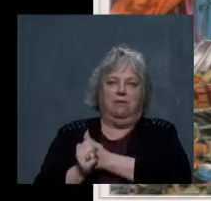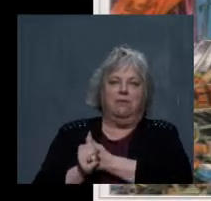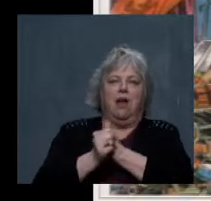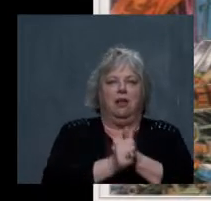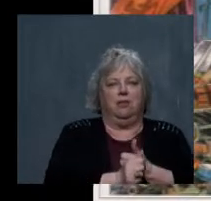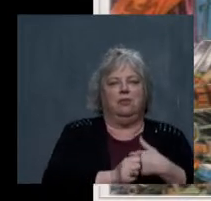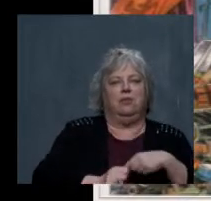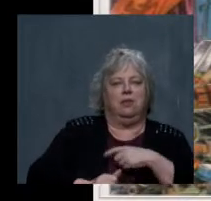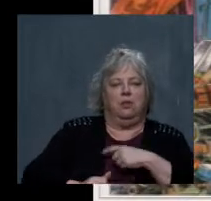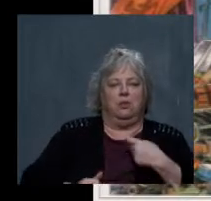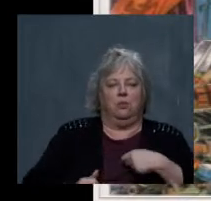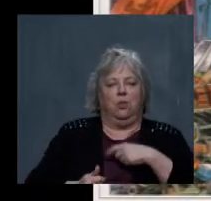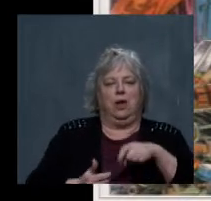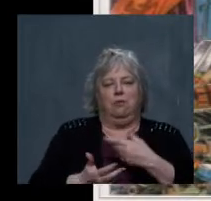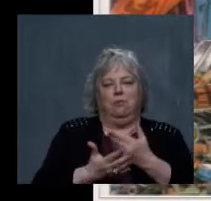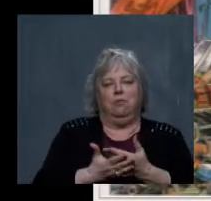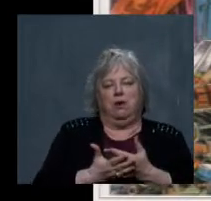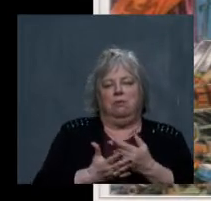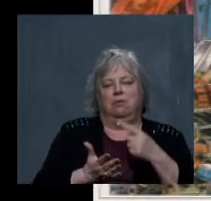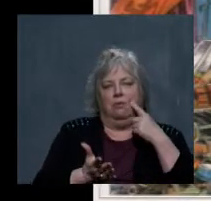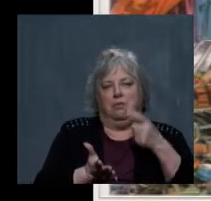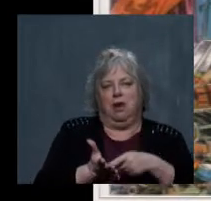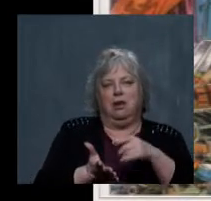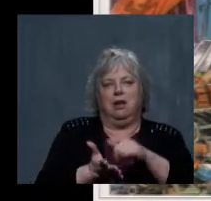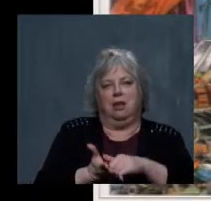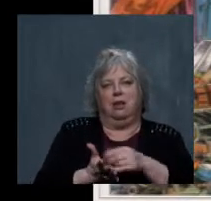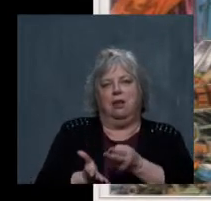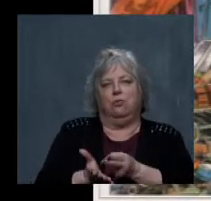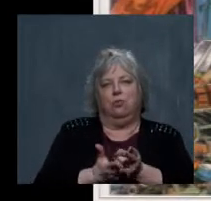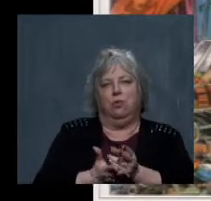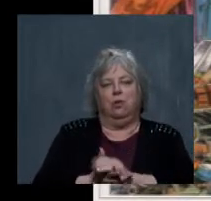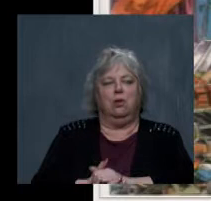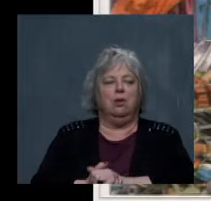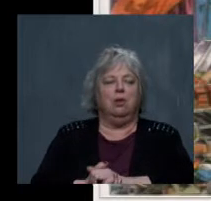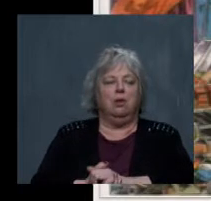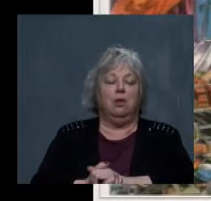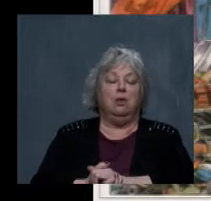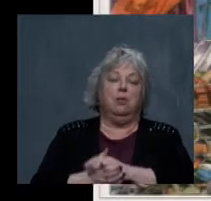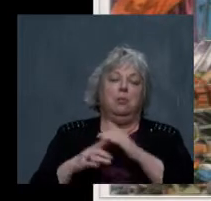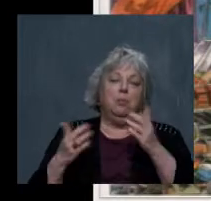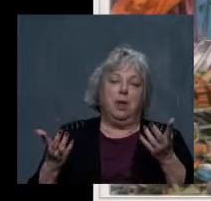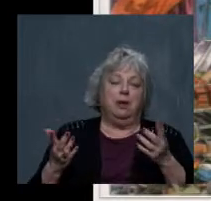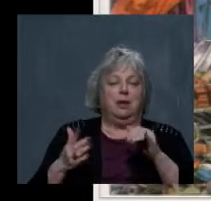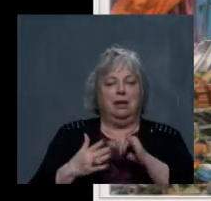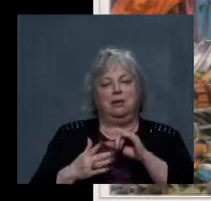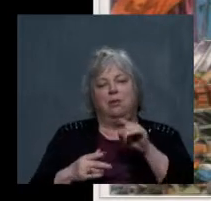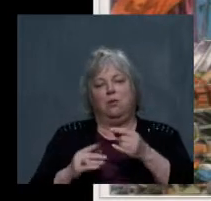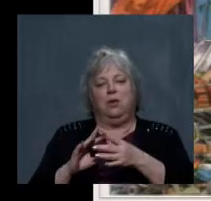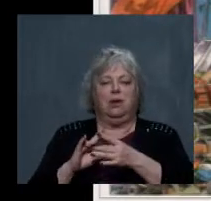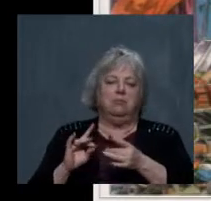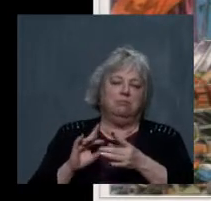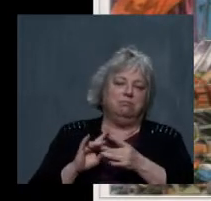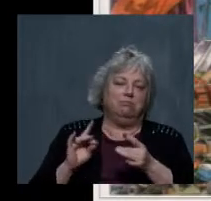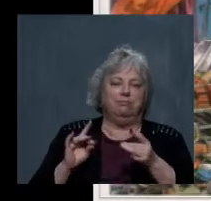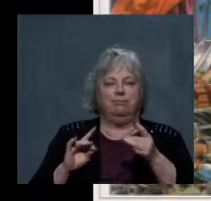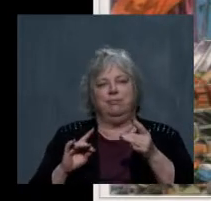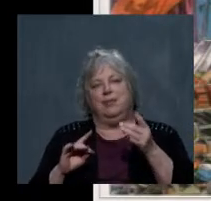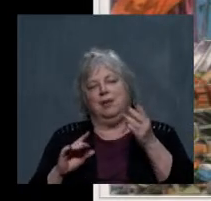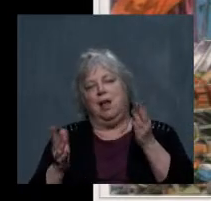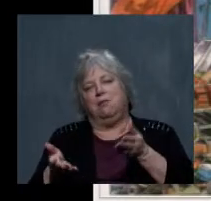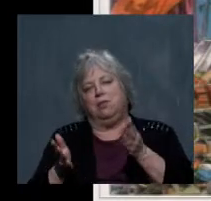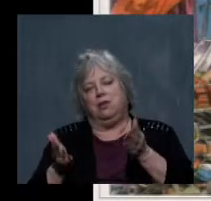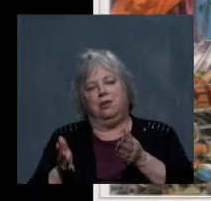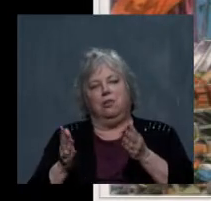have to come to that recognition. However, that being said, this is just a narrative, a conversation. The Highway